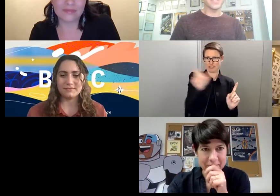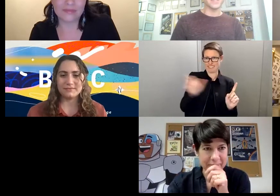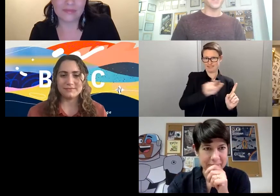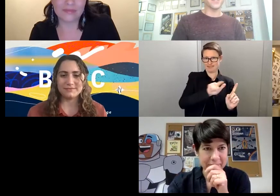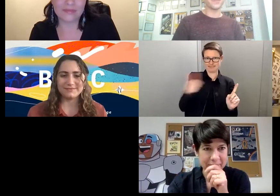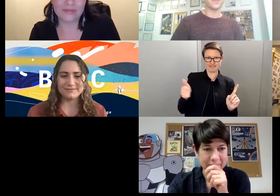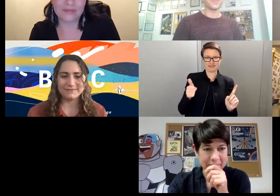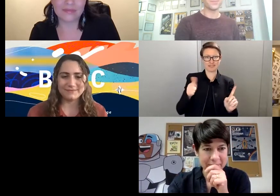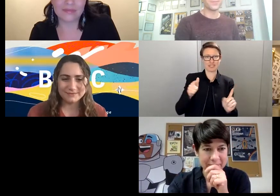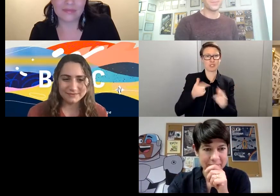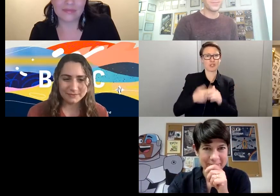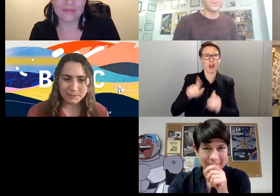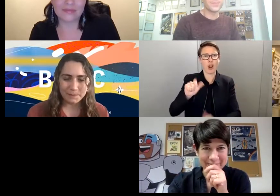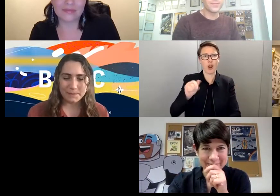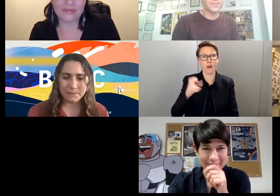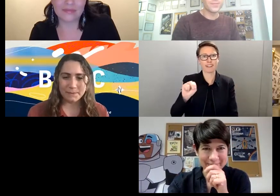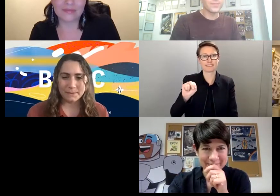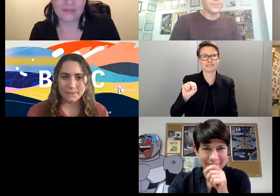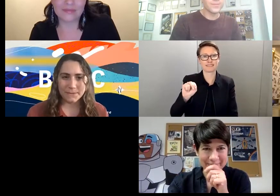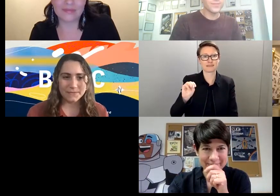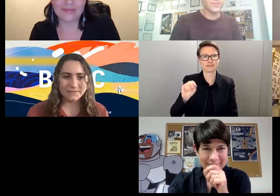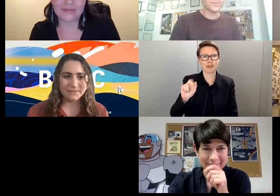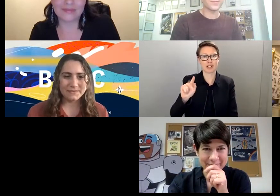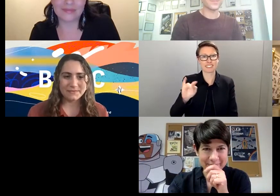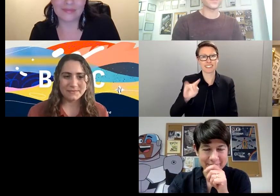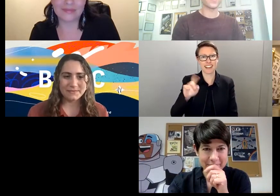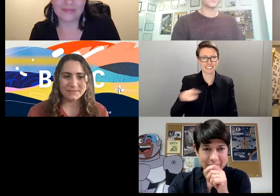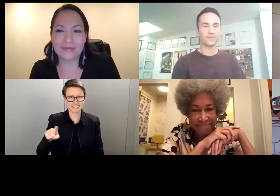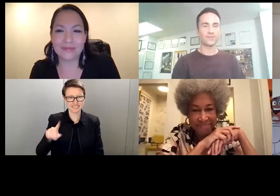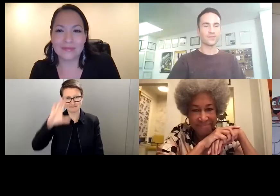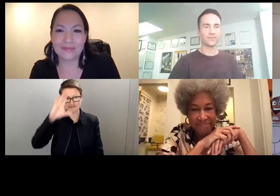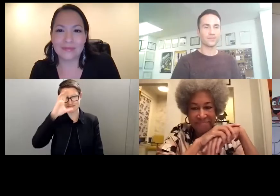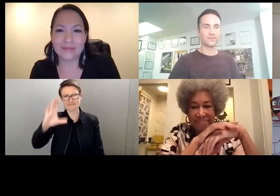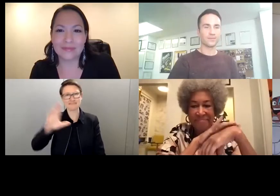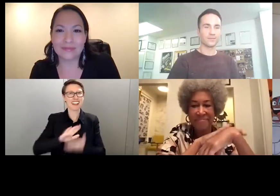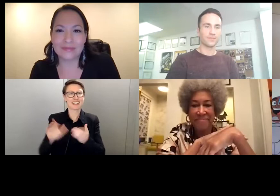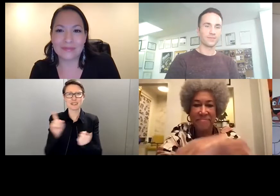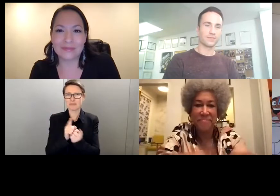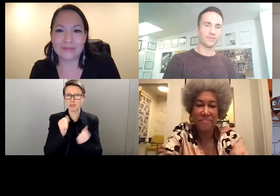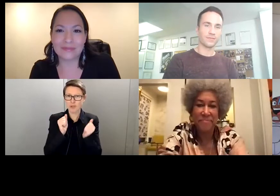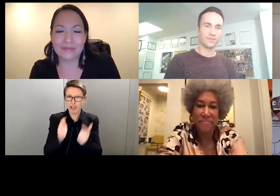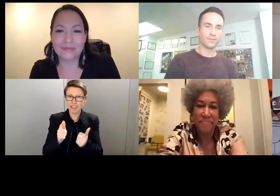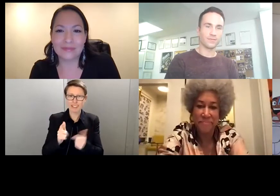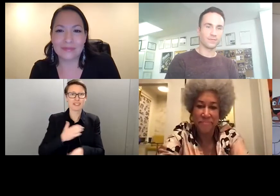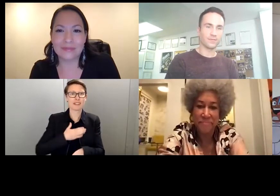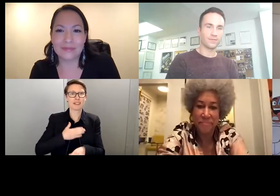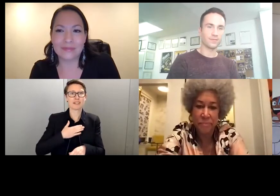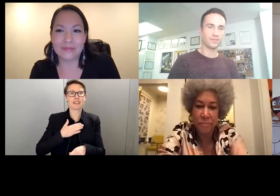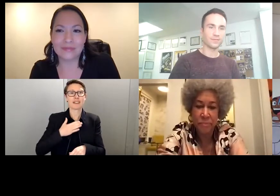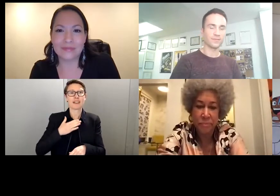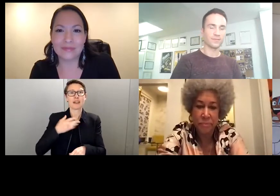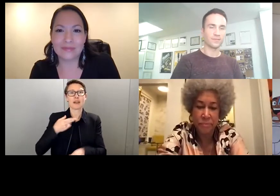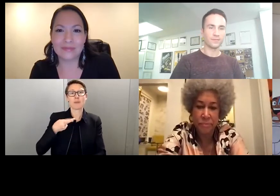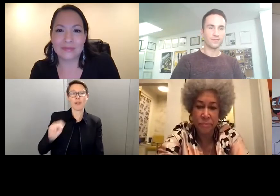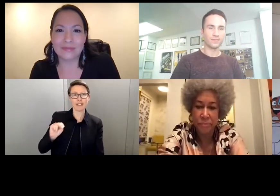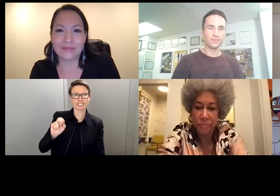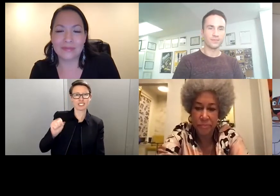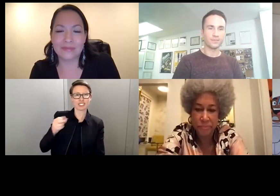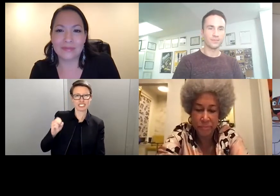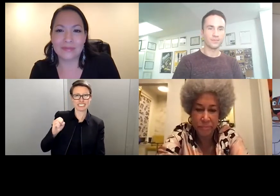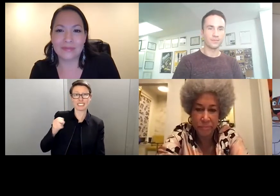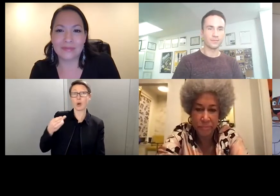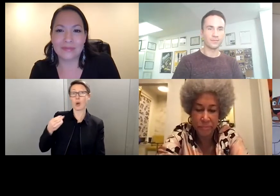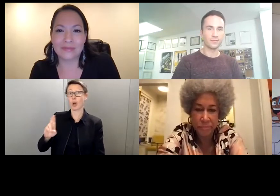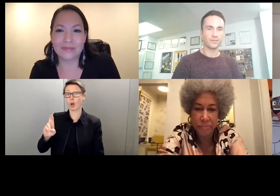Lauren Martinez. Hello, nice to meet you all. I'm Lauren Martinez. My pronouns are she, her. My title is VP